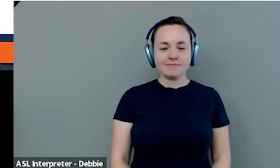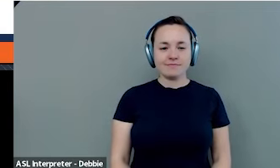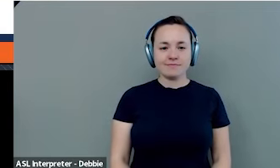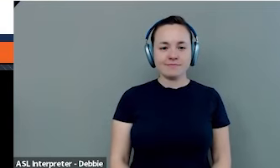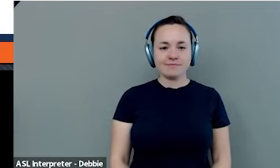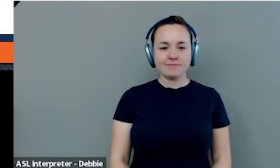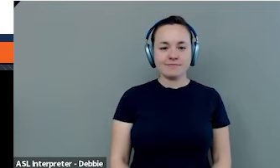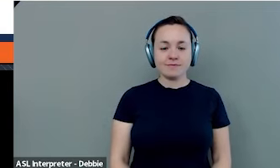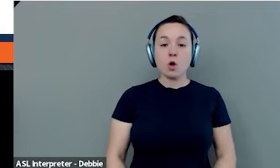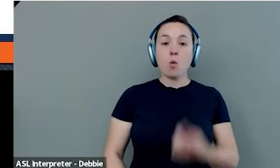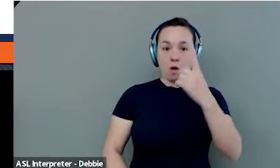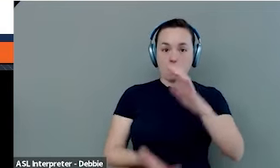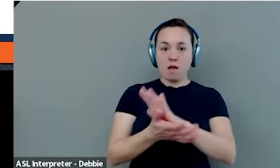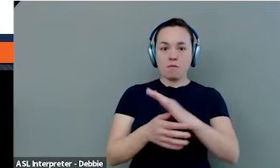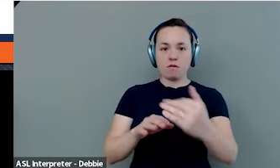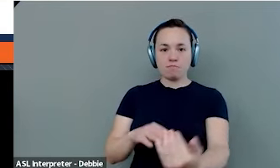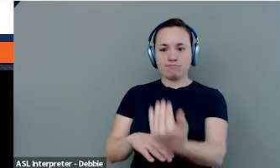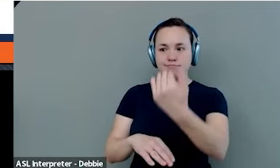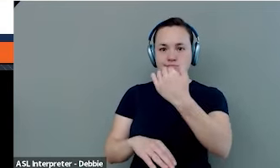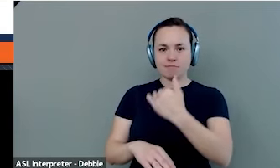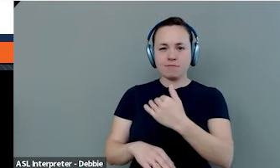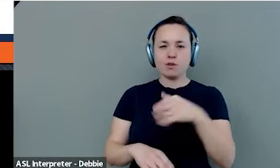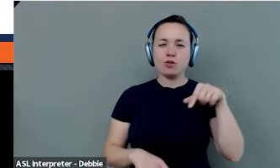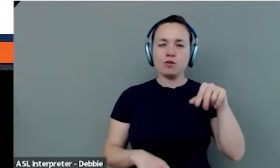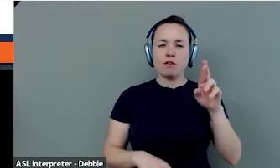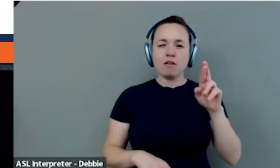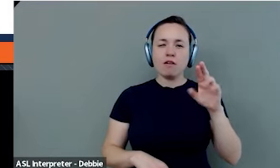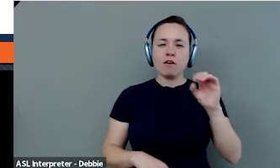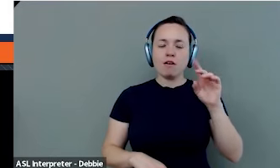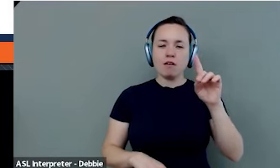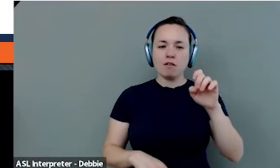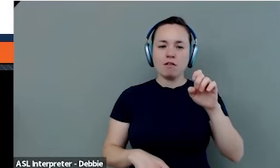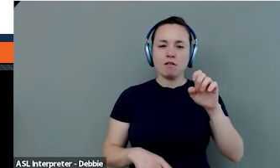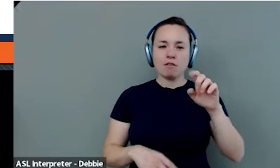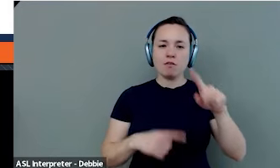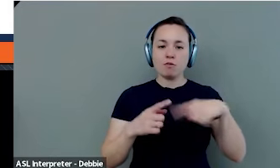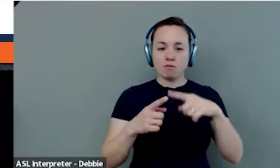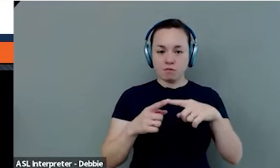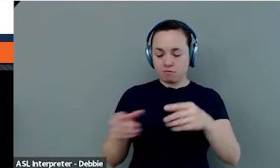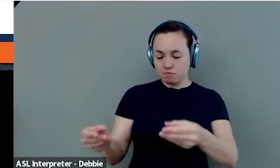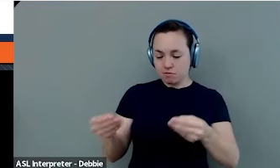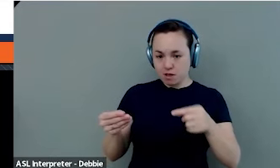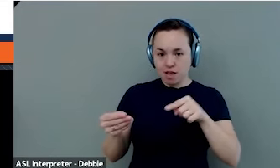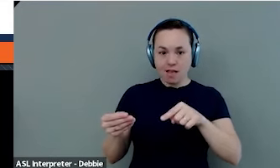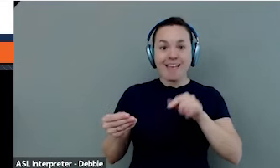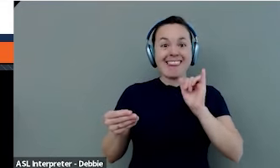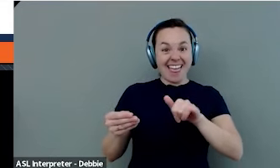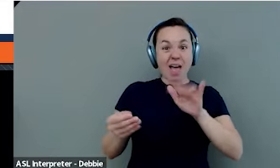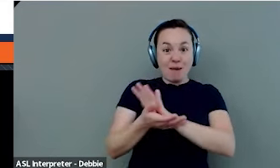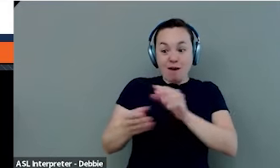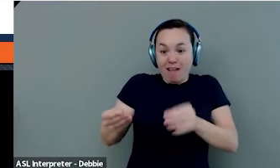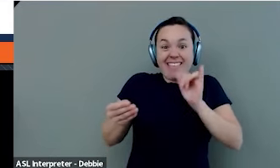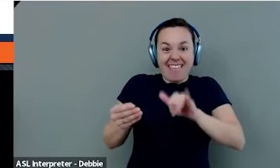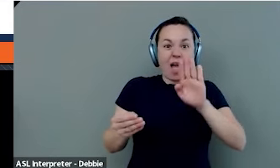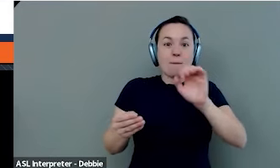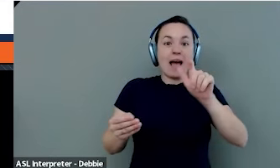A single piece of paper will come out containing a QR code with your selections. This single piece of paper is the ballot. This ballot must